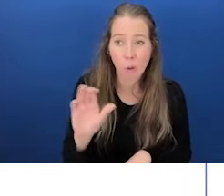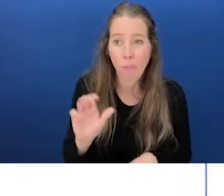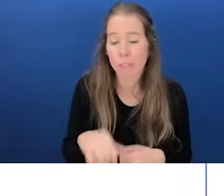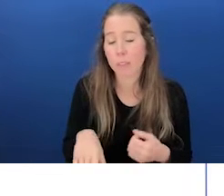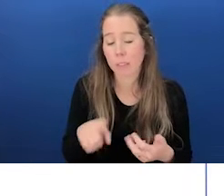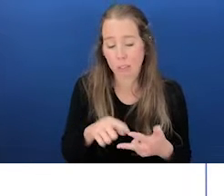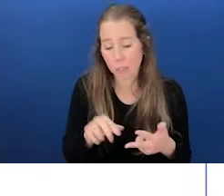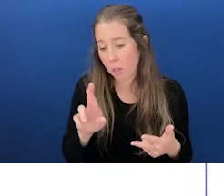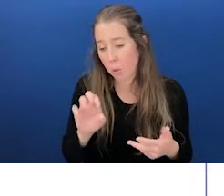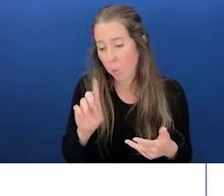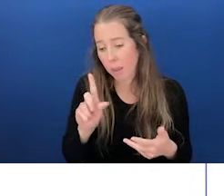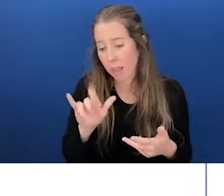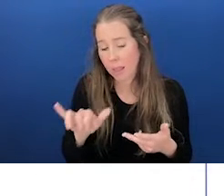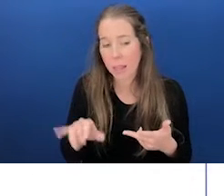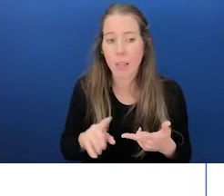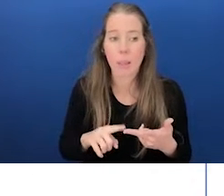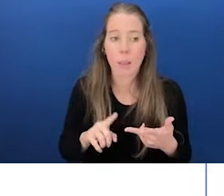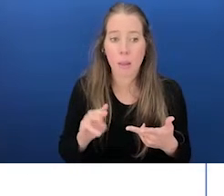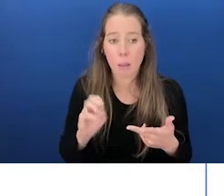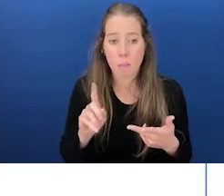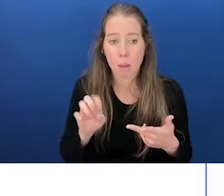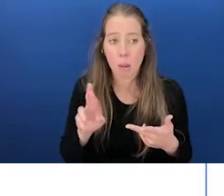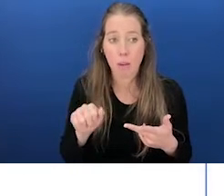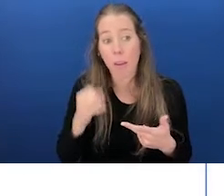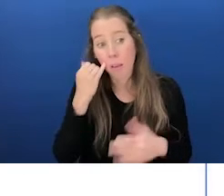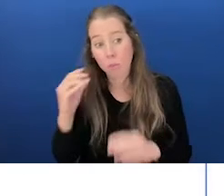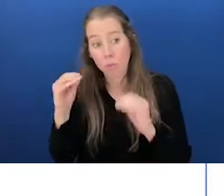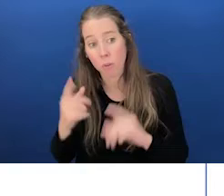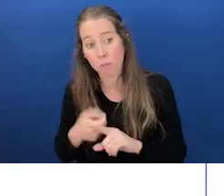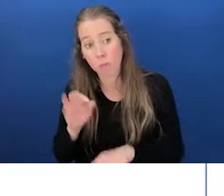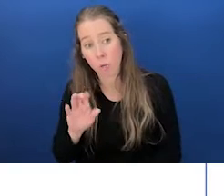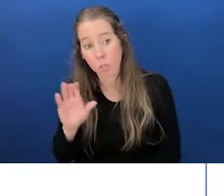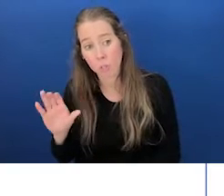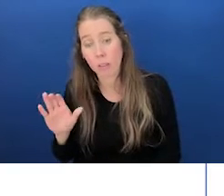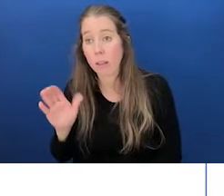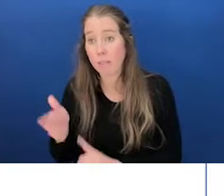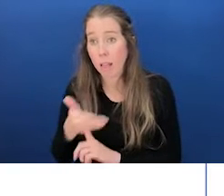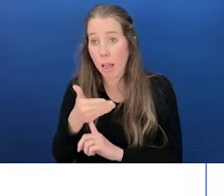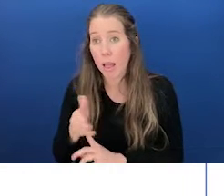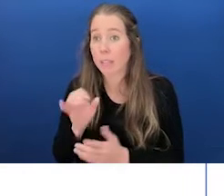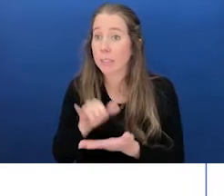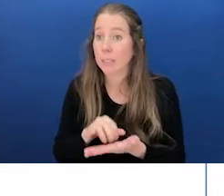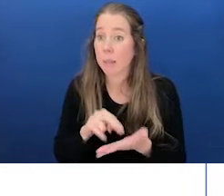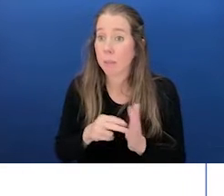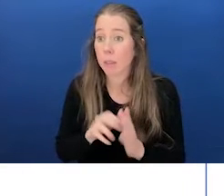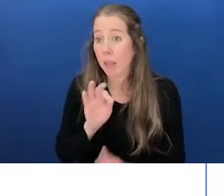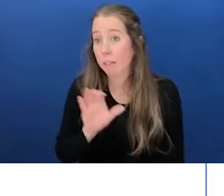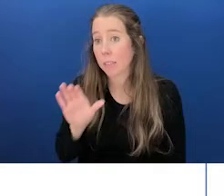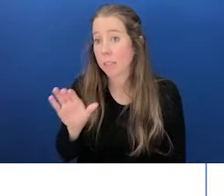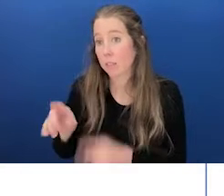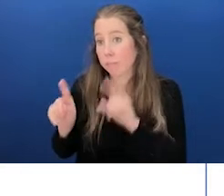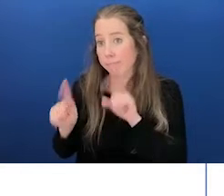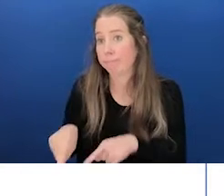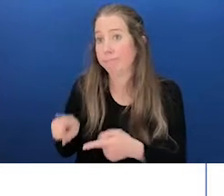is still, if the instructor from Fresno City College flags the student, then FCC is the one responding